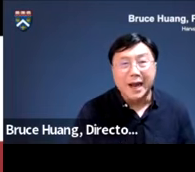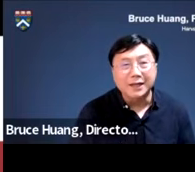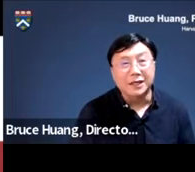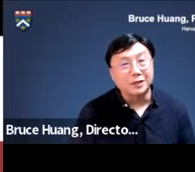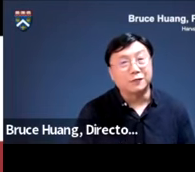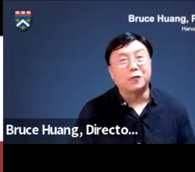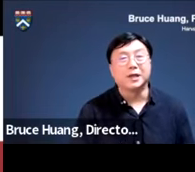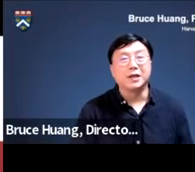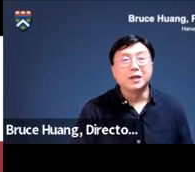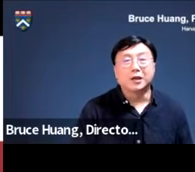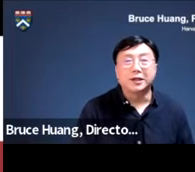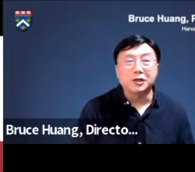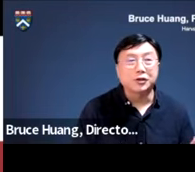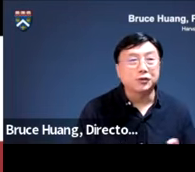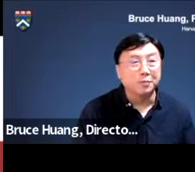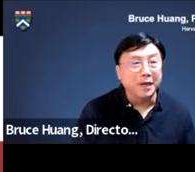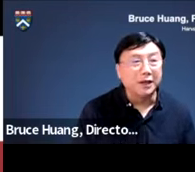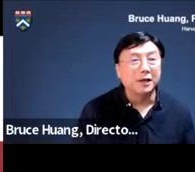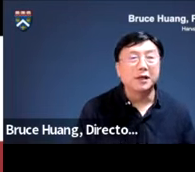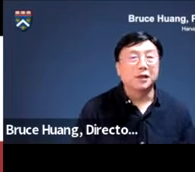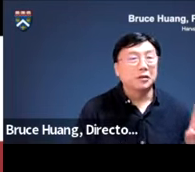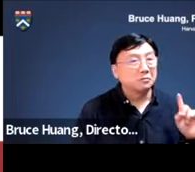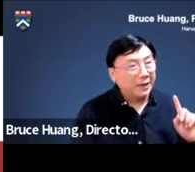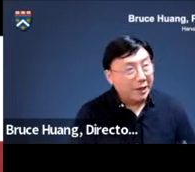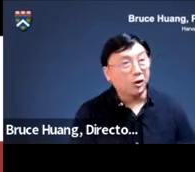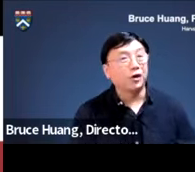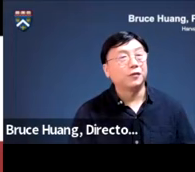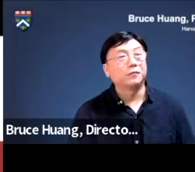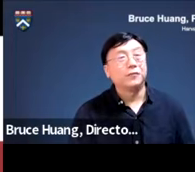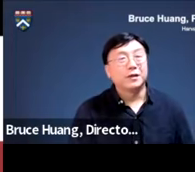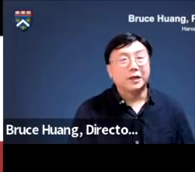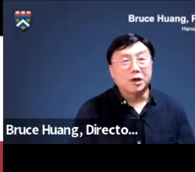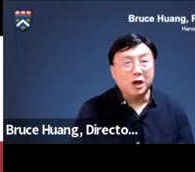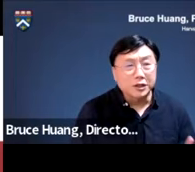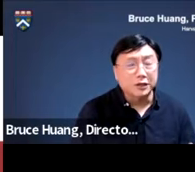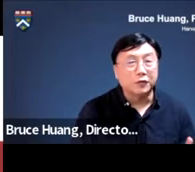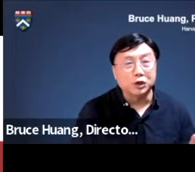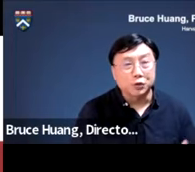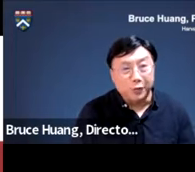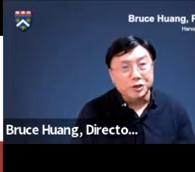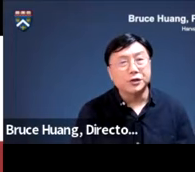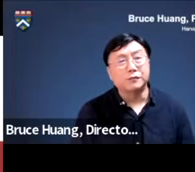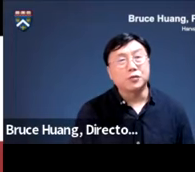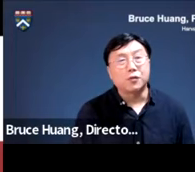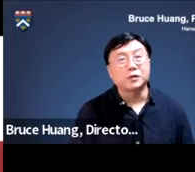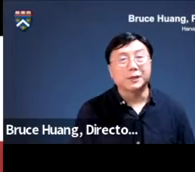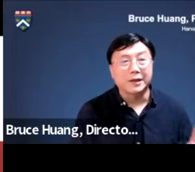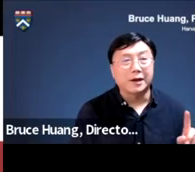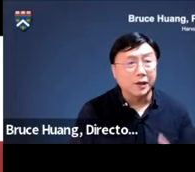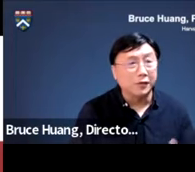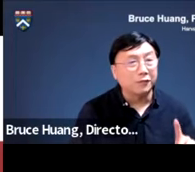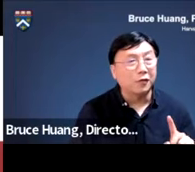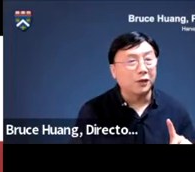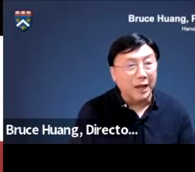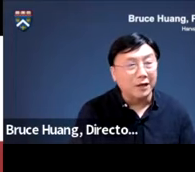a highlight for me. The connections you make here, they are not just for the duration of your course, but they